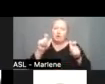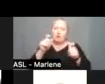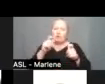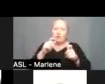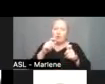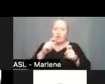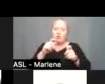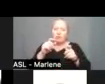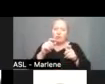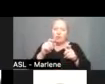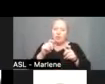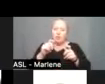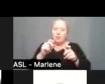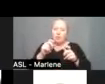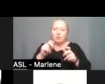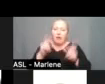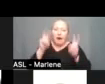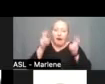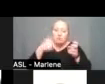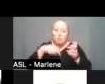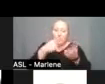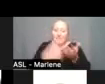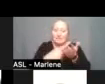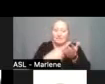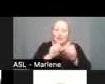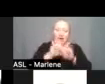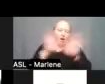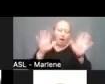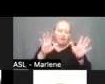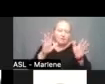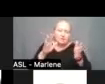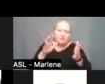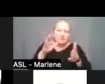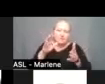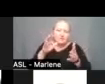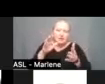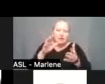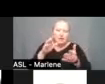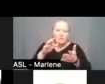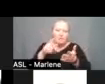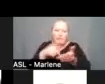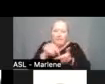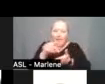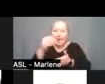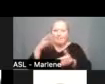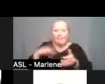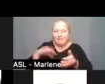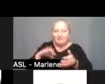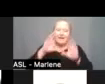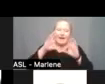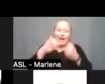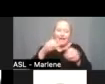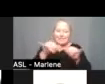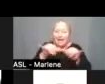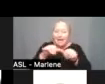are um discussing um is obviously obviously compensation and benefits um class size we're looking at